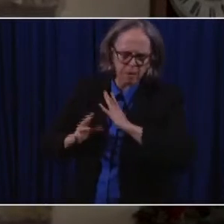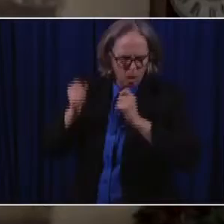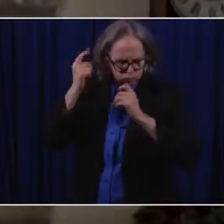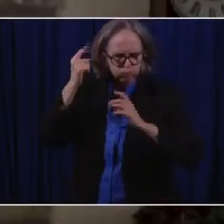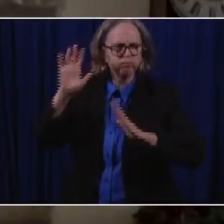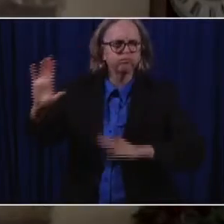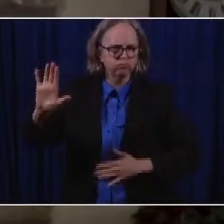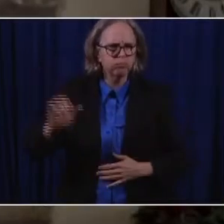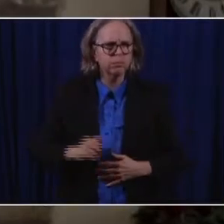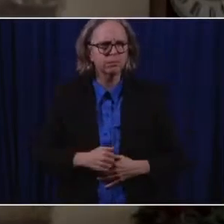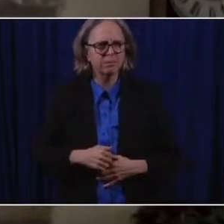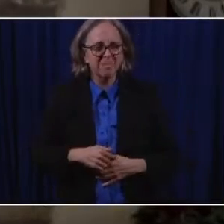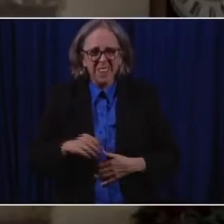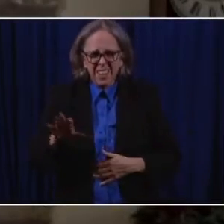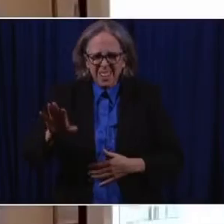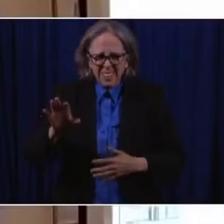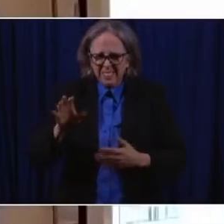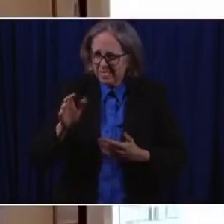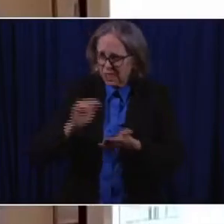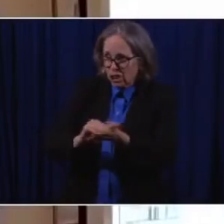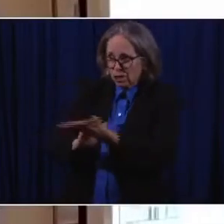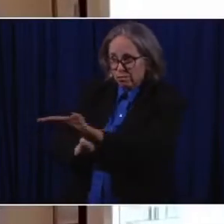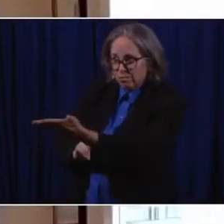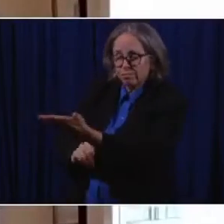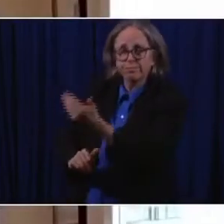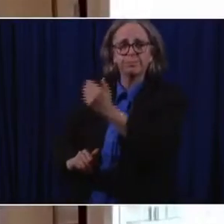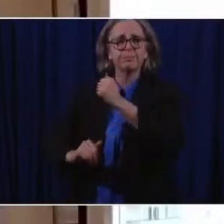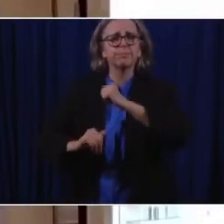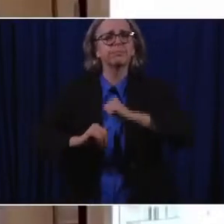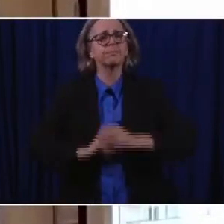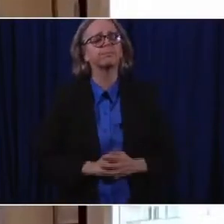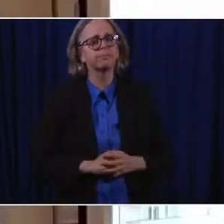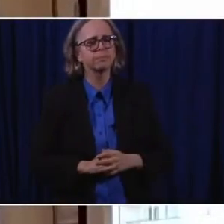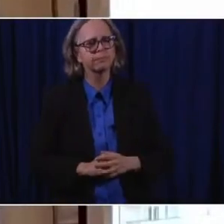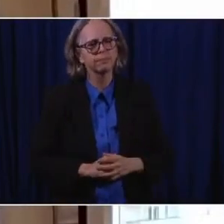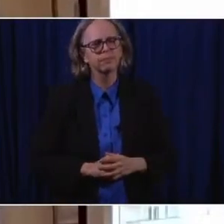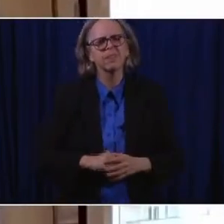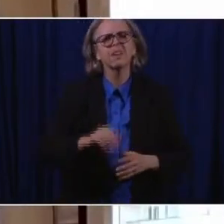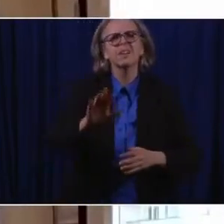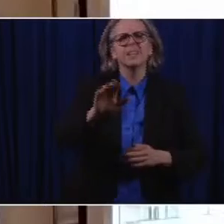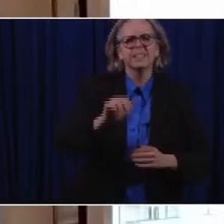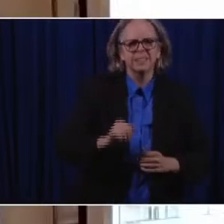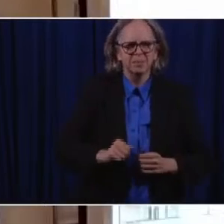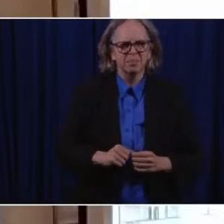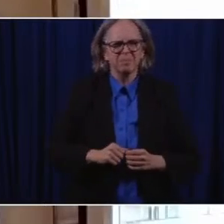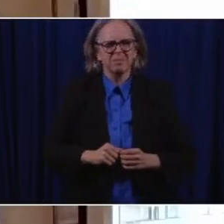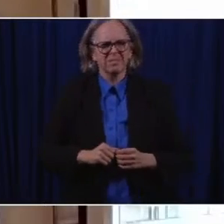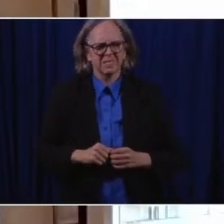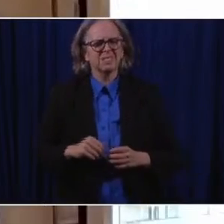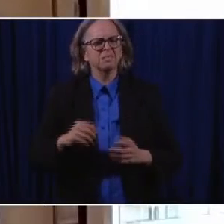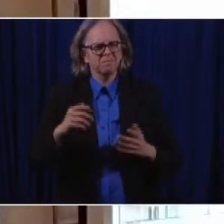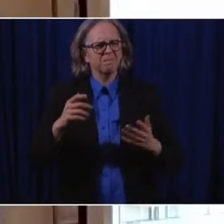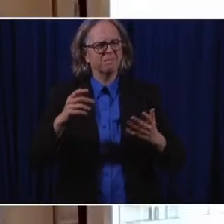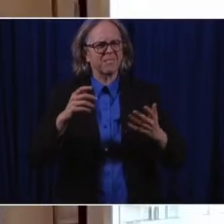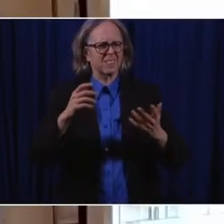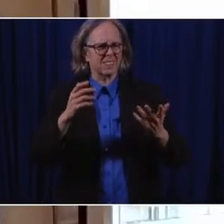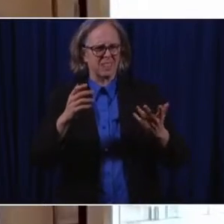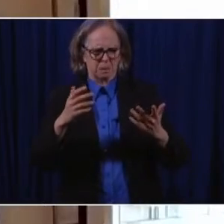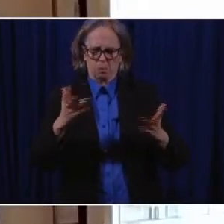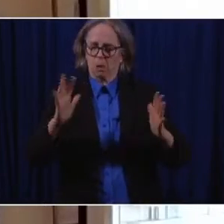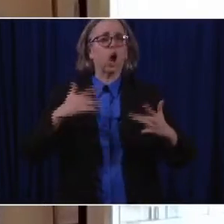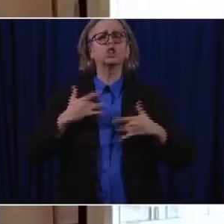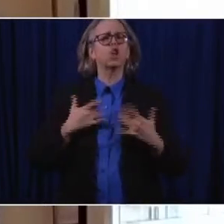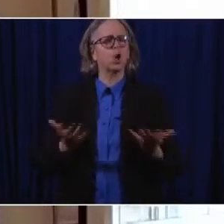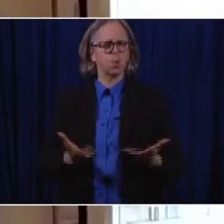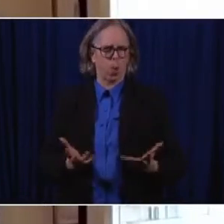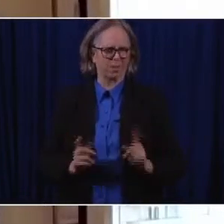Bruce, you want to take the question? So I think that the concern is a very valid concern. It's the concern that the medical